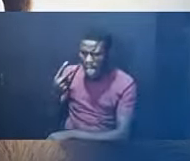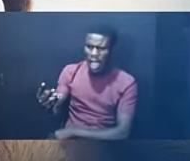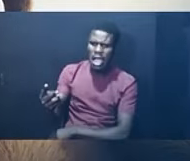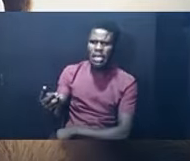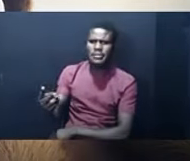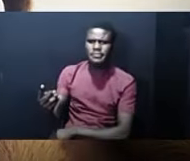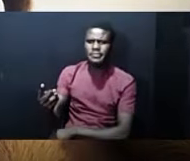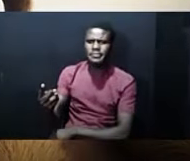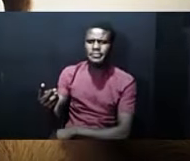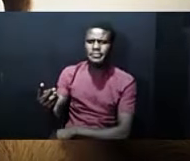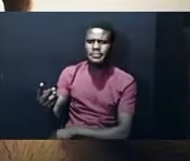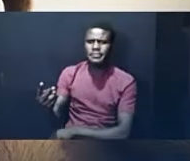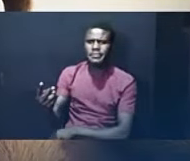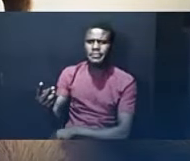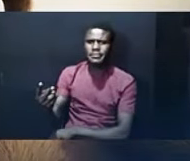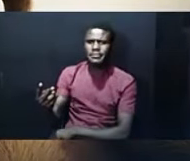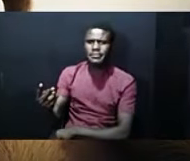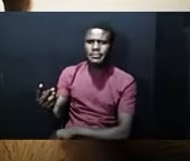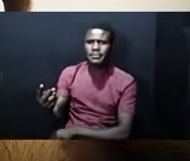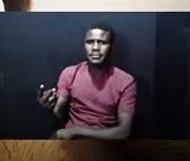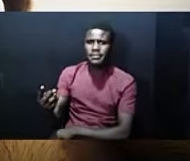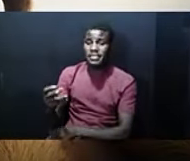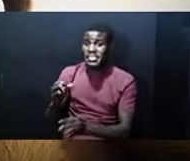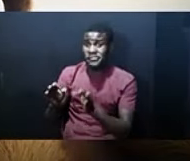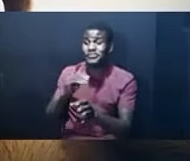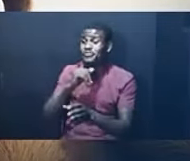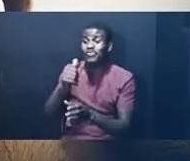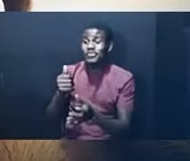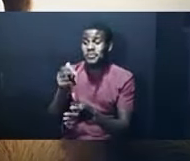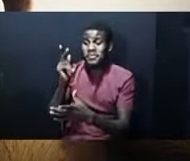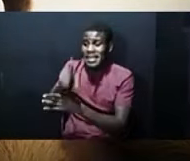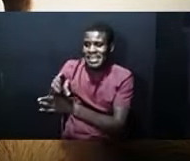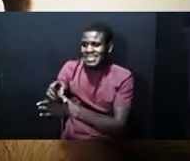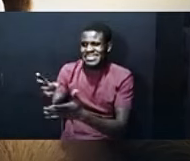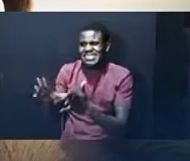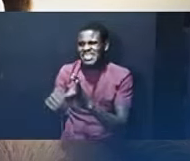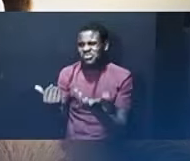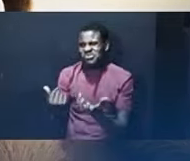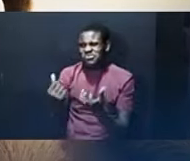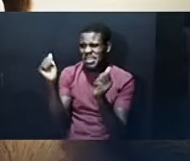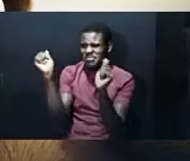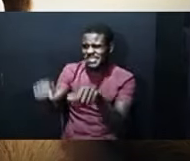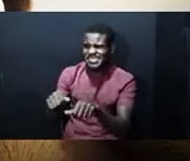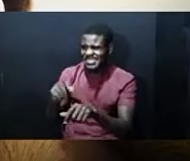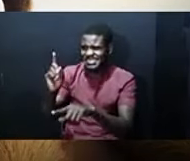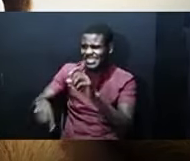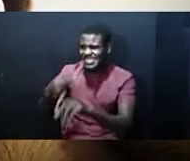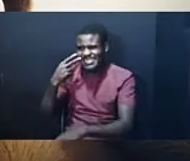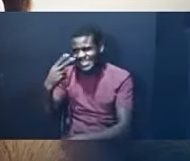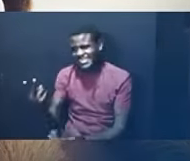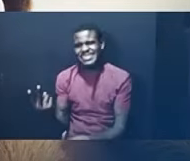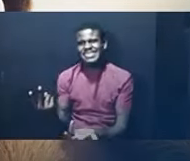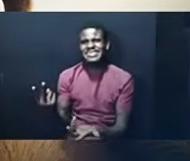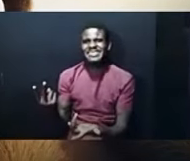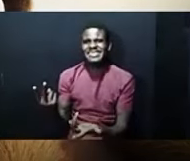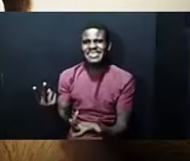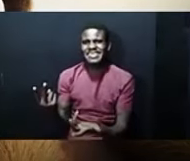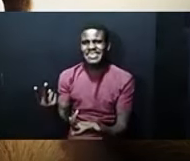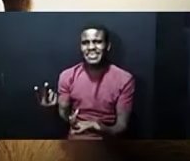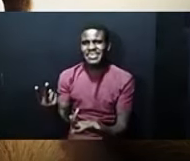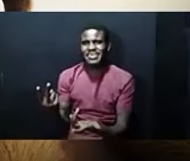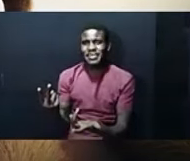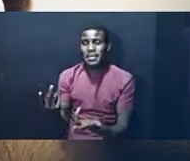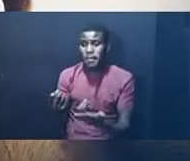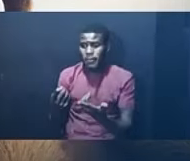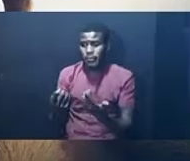mono efedi e utu minya anawu hunu. If it is not planted, the potential will not manifest. When we are away, entu mimpie. When we